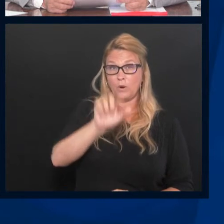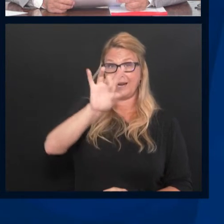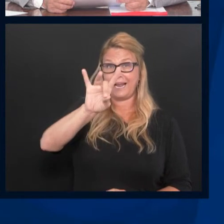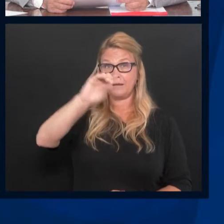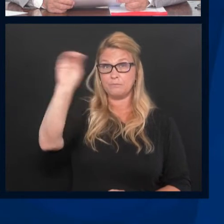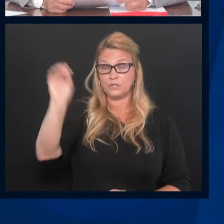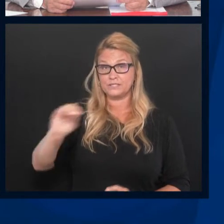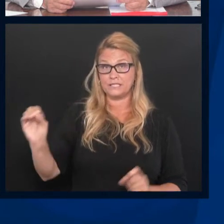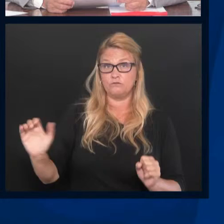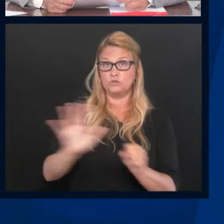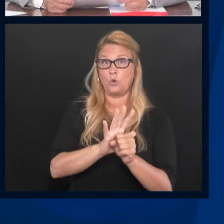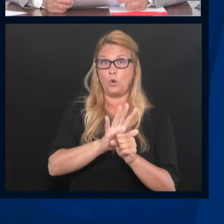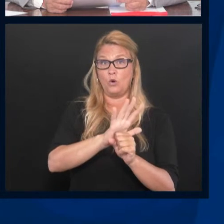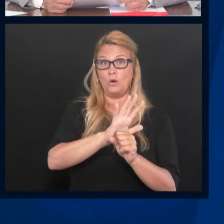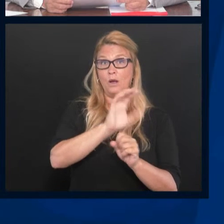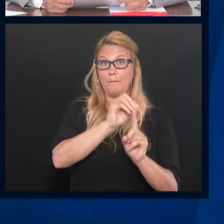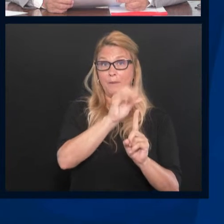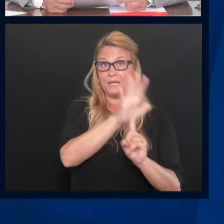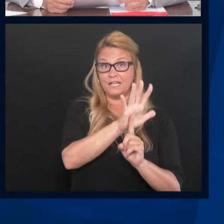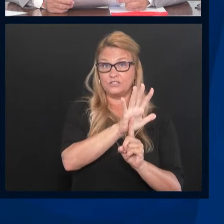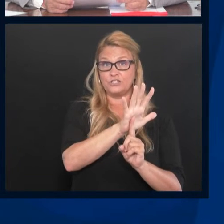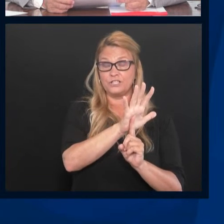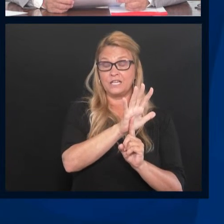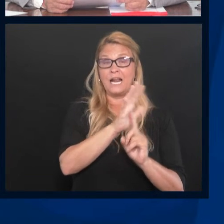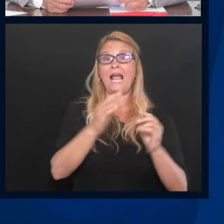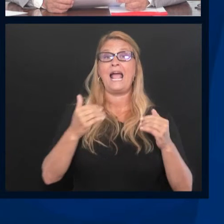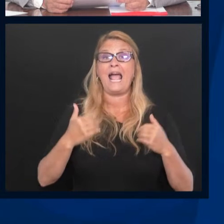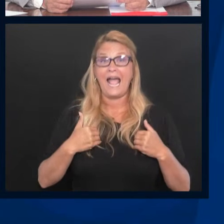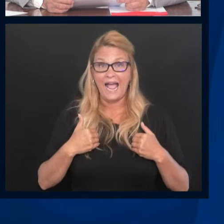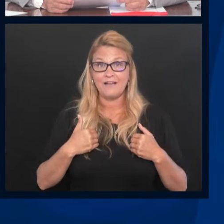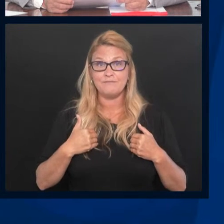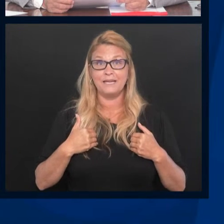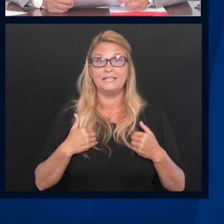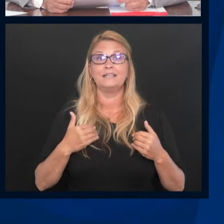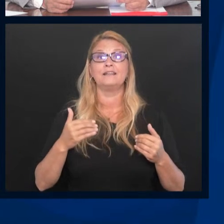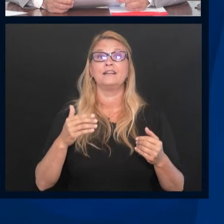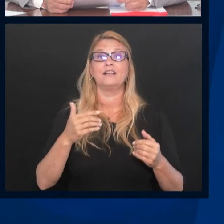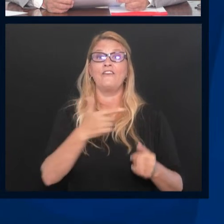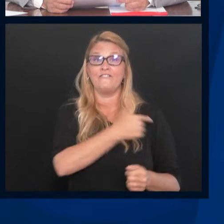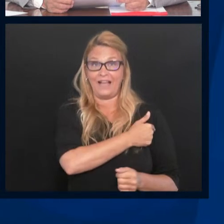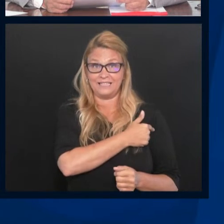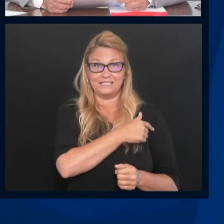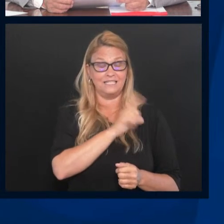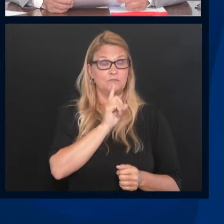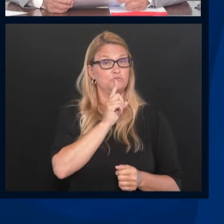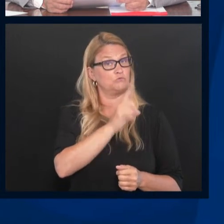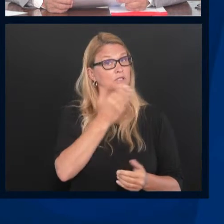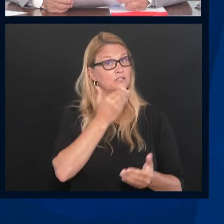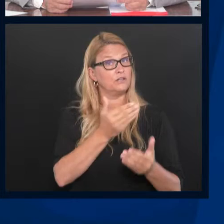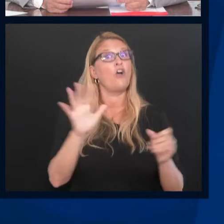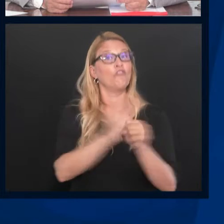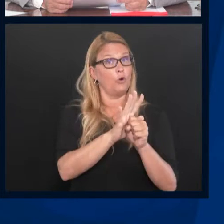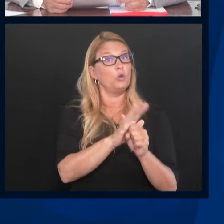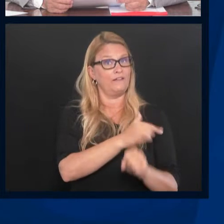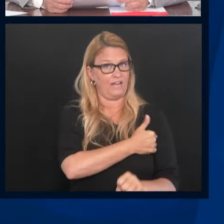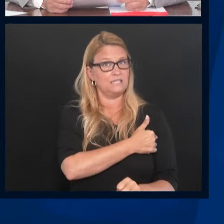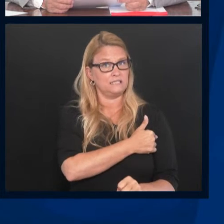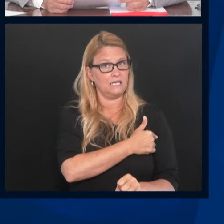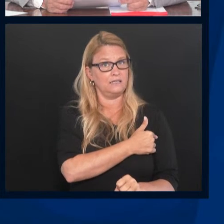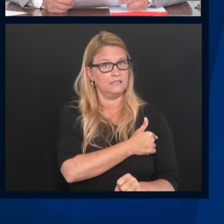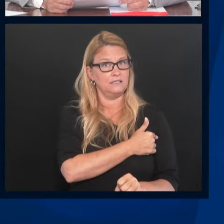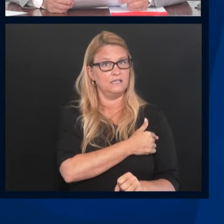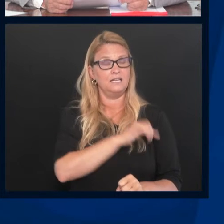51.8% of our total population, 12 and older, have been vaccinated, and that's really good. Have been fully vaccinated,